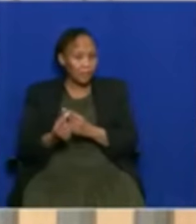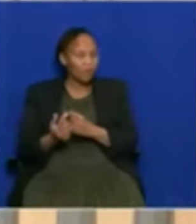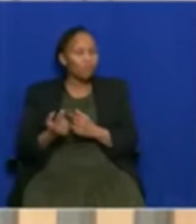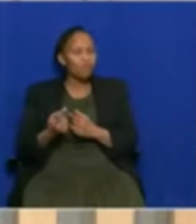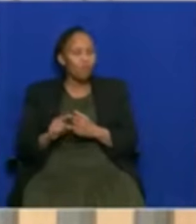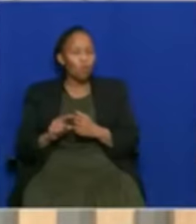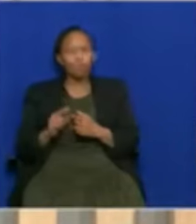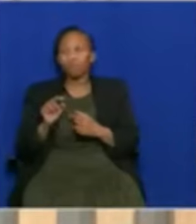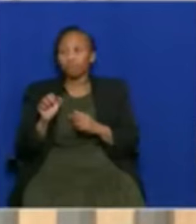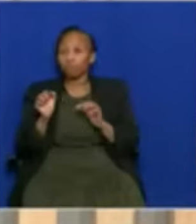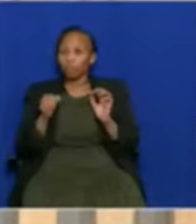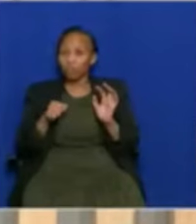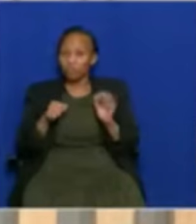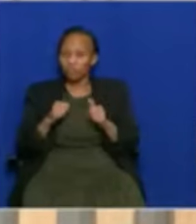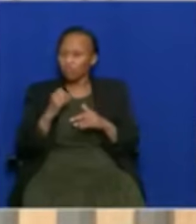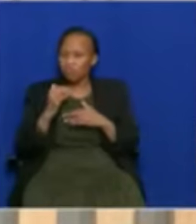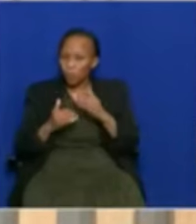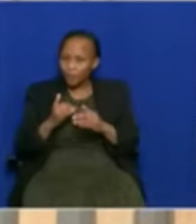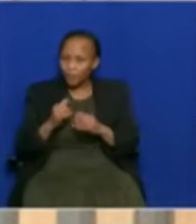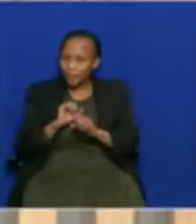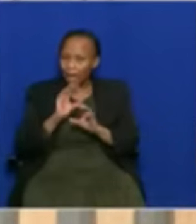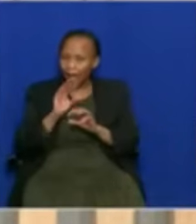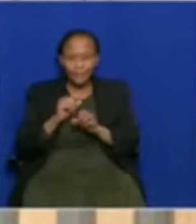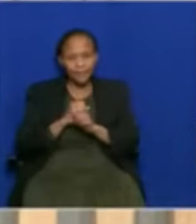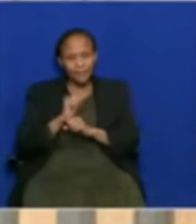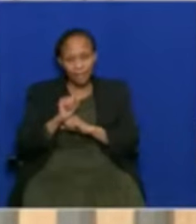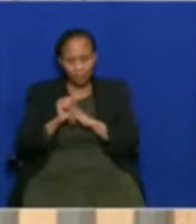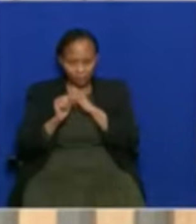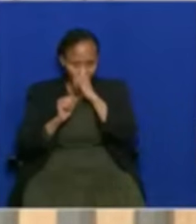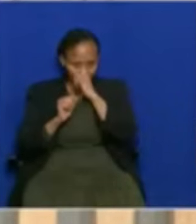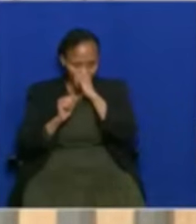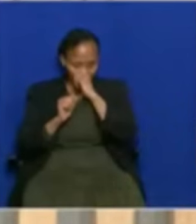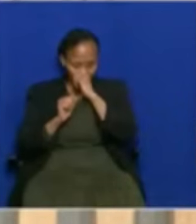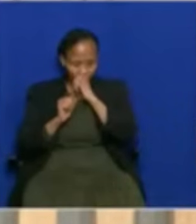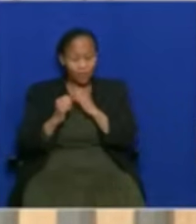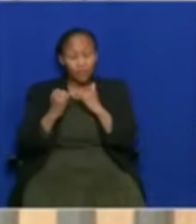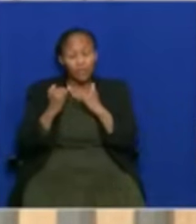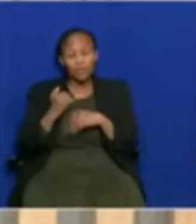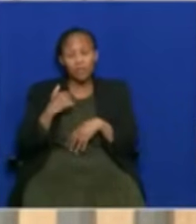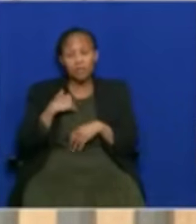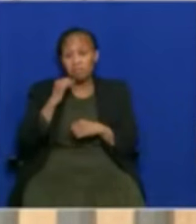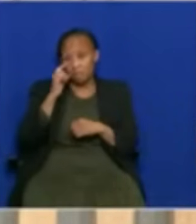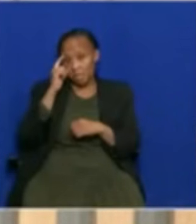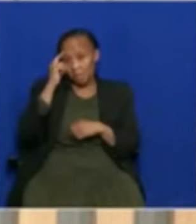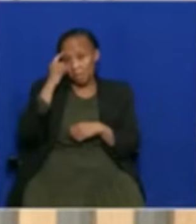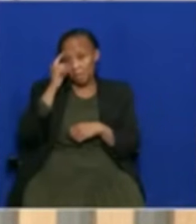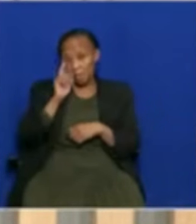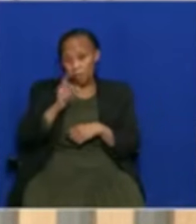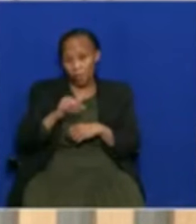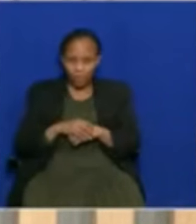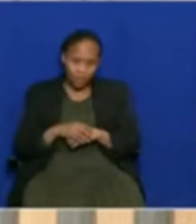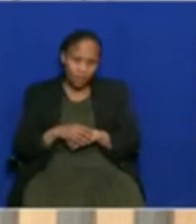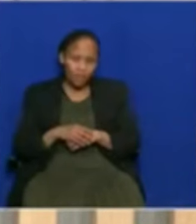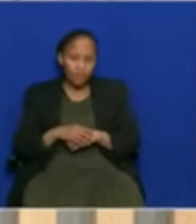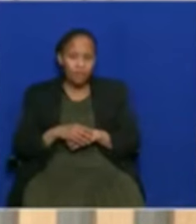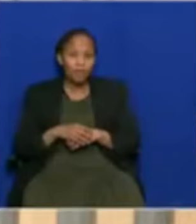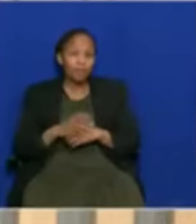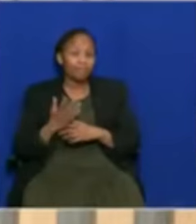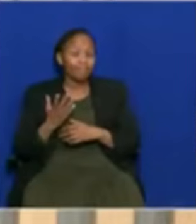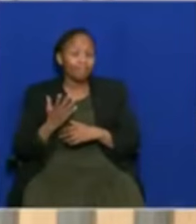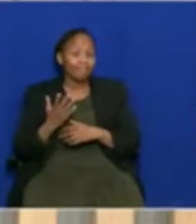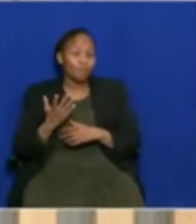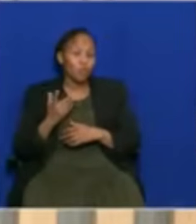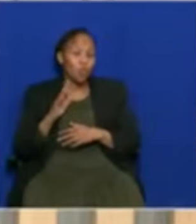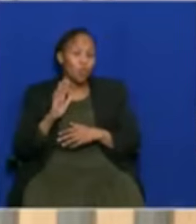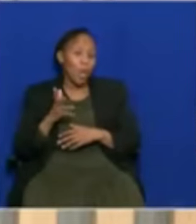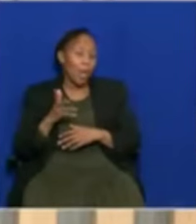recruitment. And my thinking was that your life could have been made much easier if in